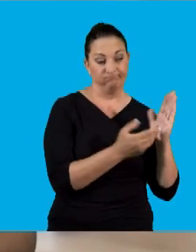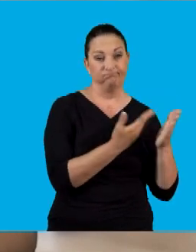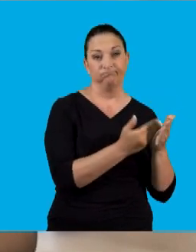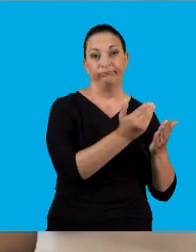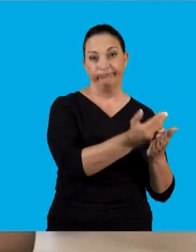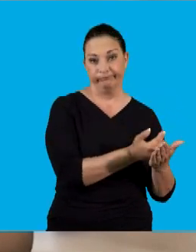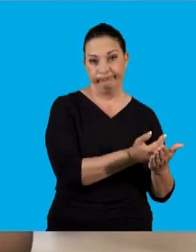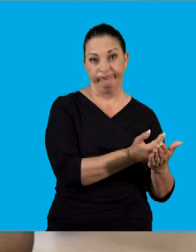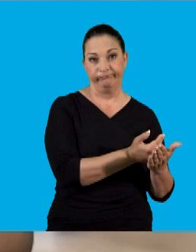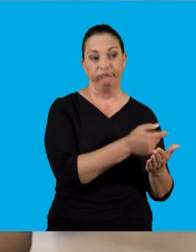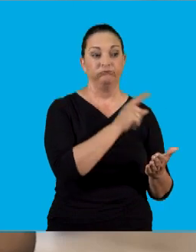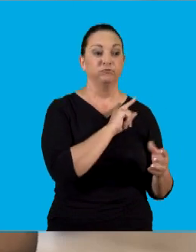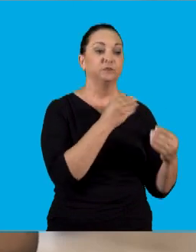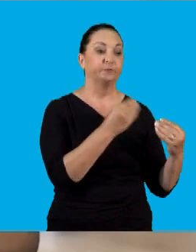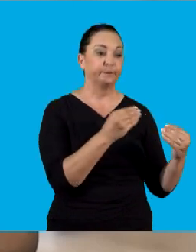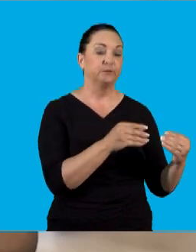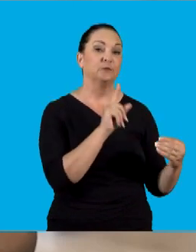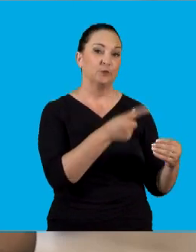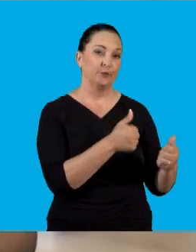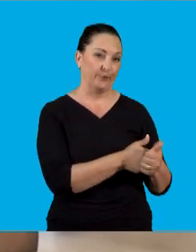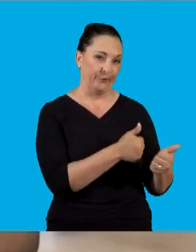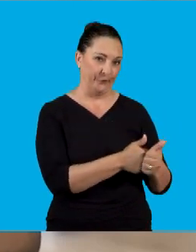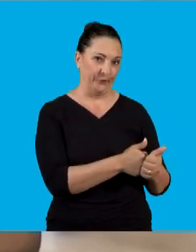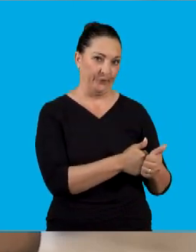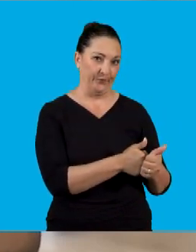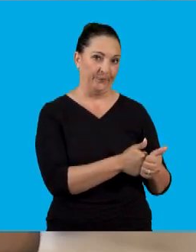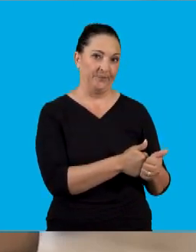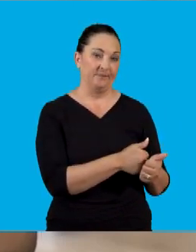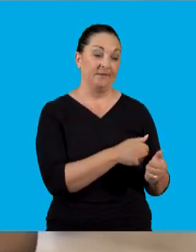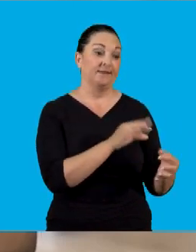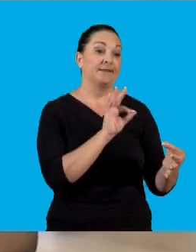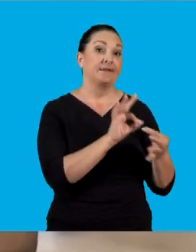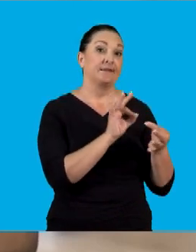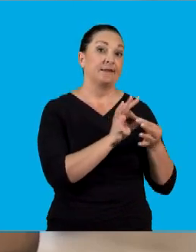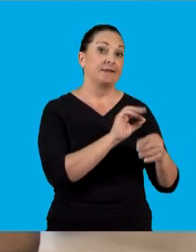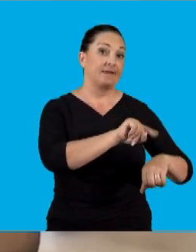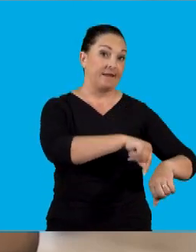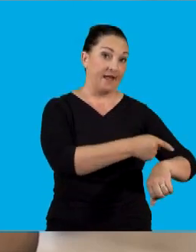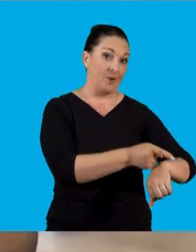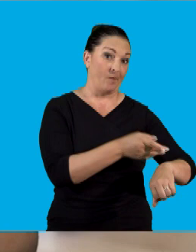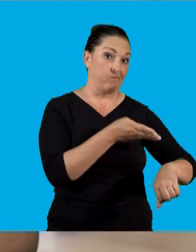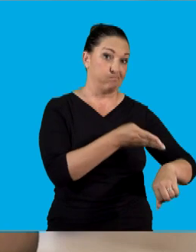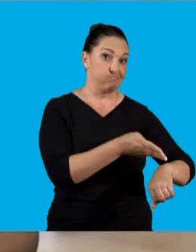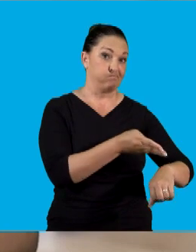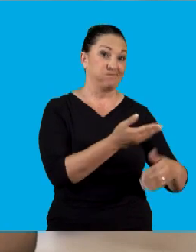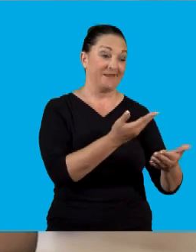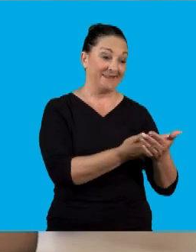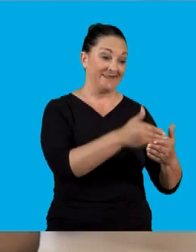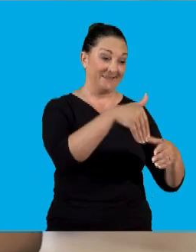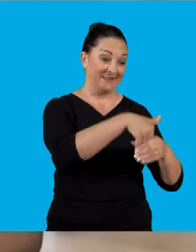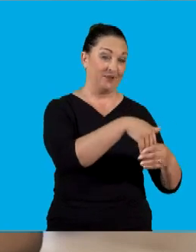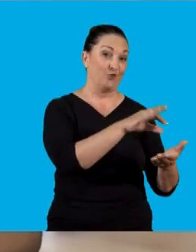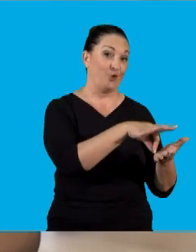legislation that businesses have to comply with. So their workers are working specific hours that are stipulated in